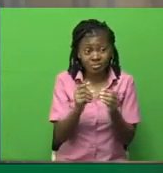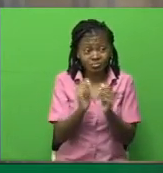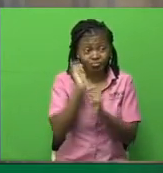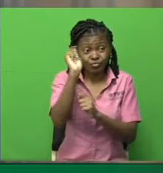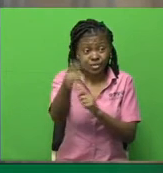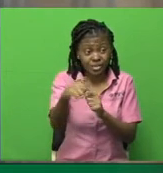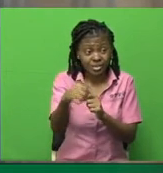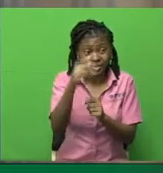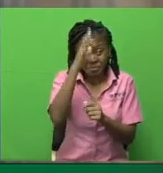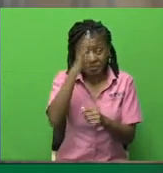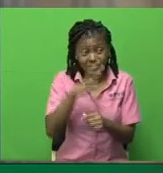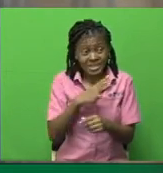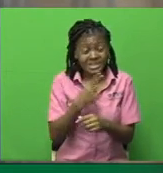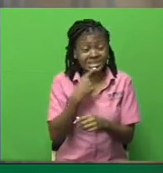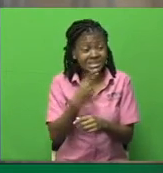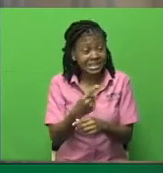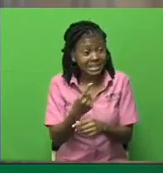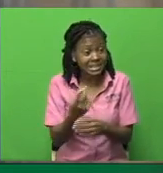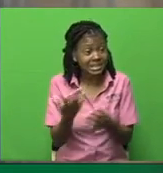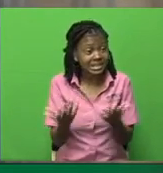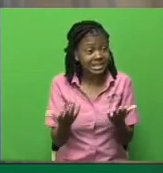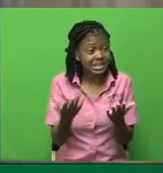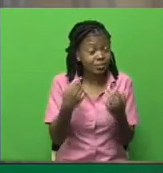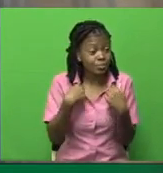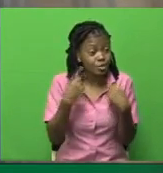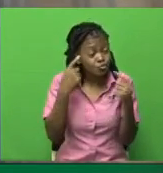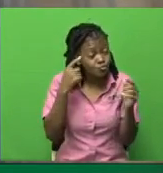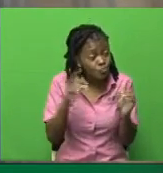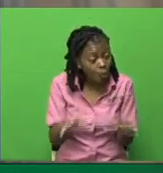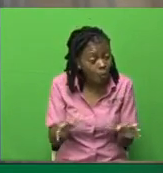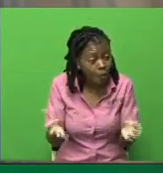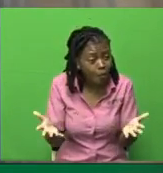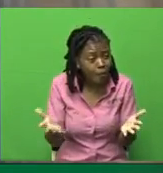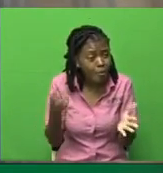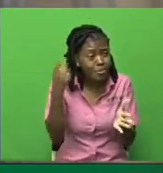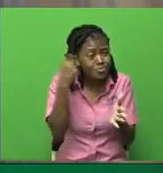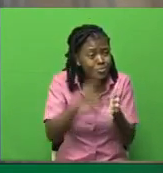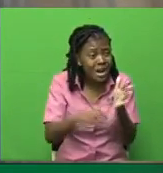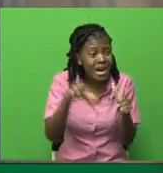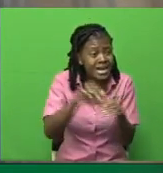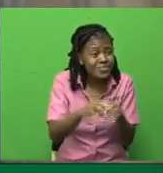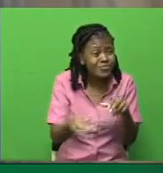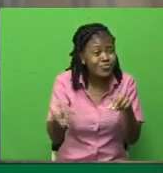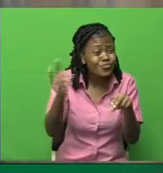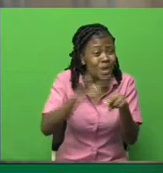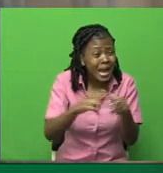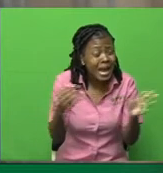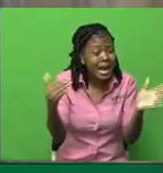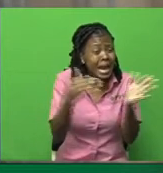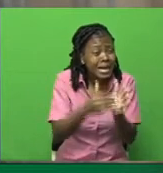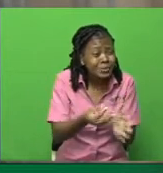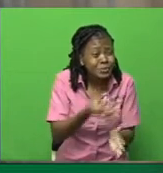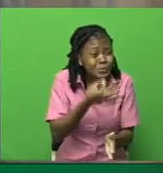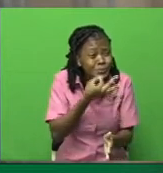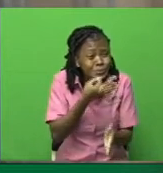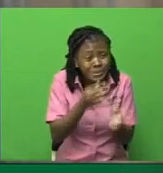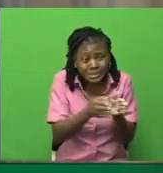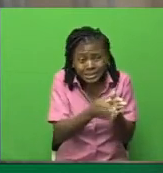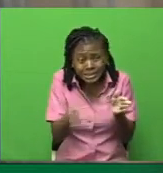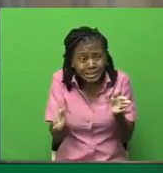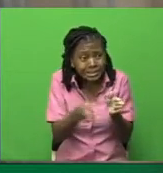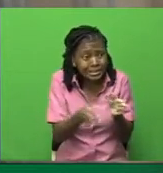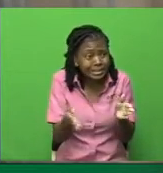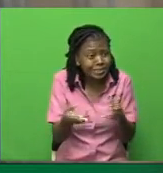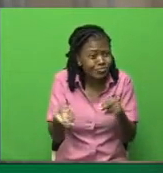Fisher Fork was shocked there had been another fuel hike so soon after the last one he added at